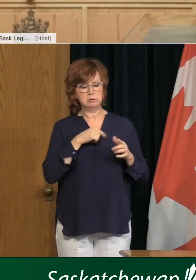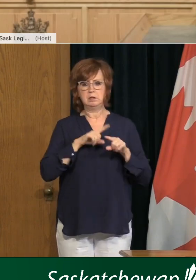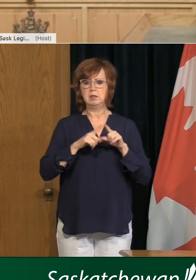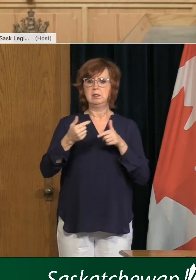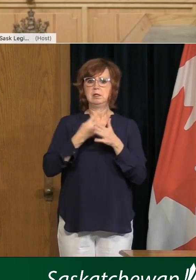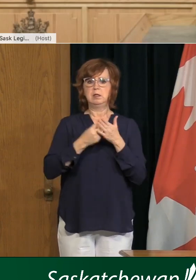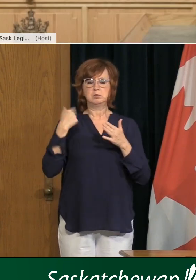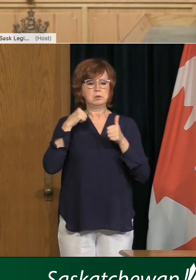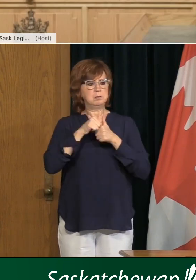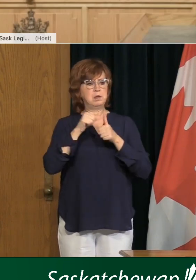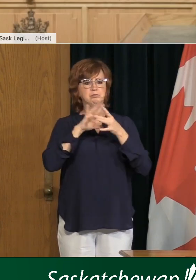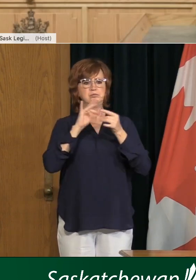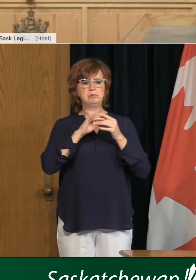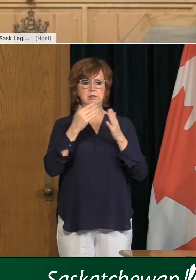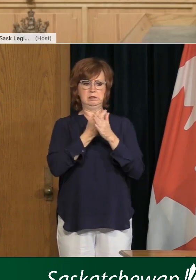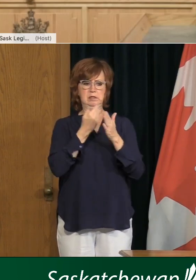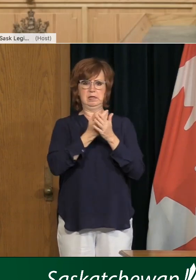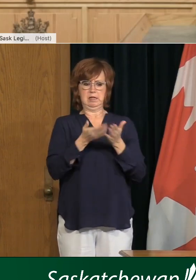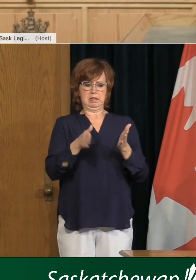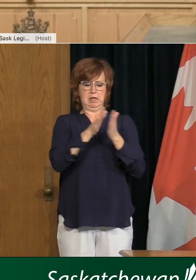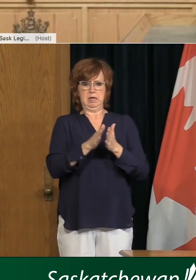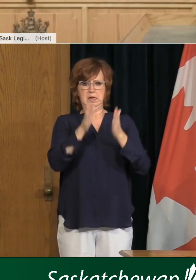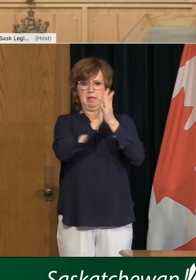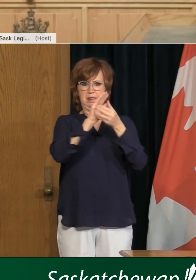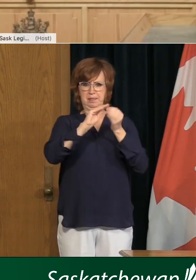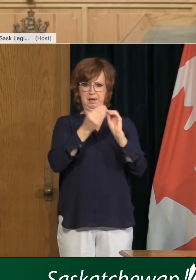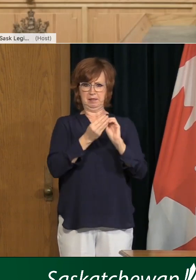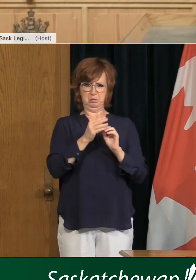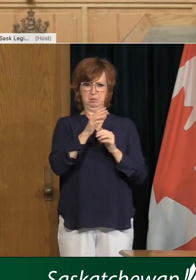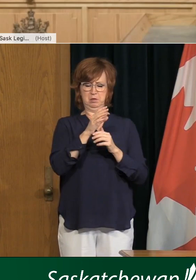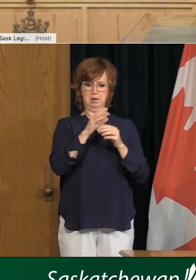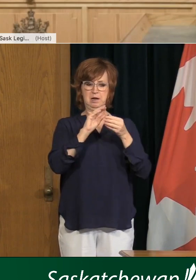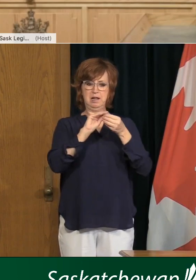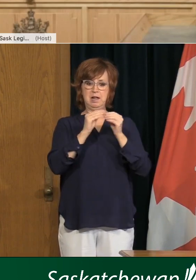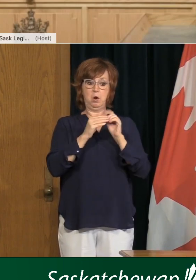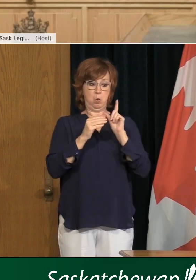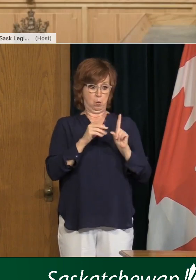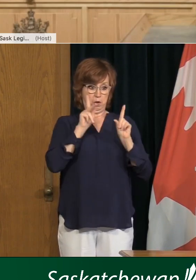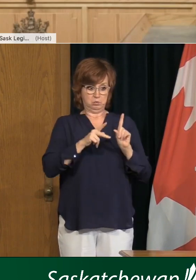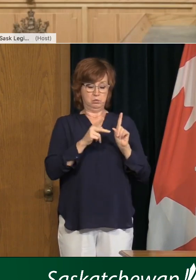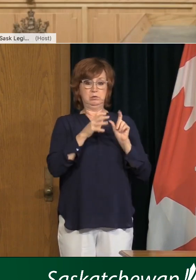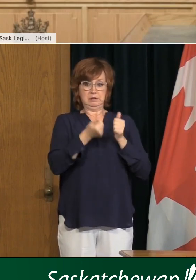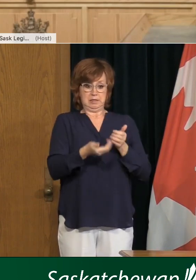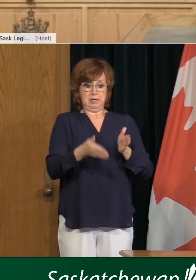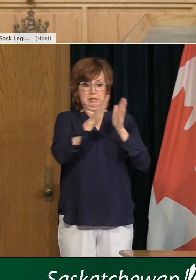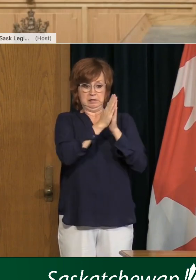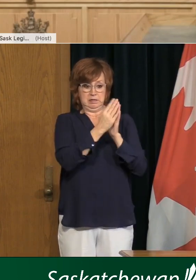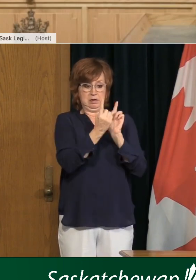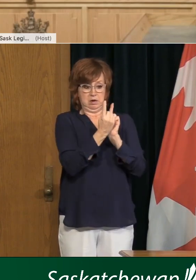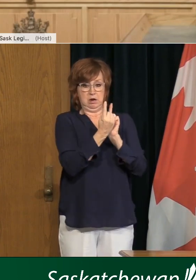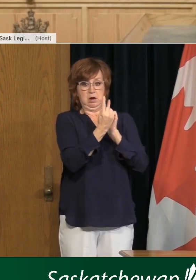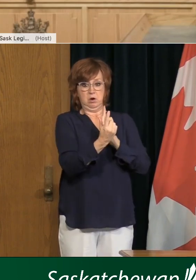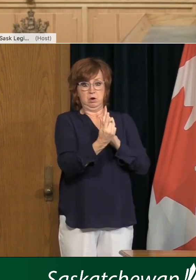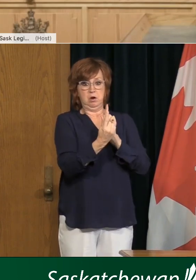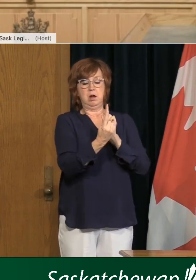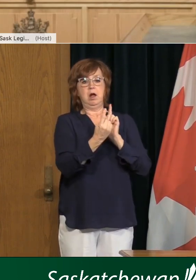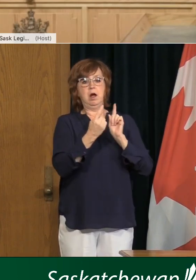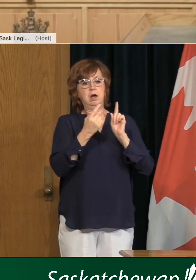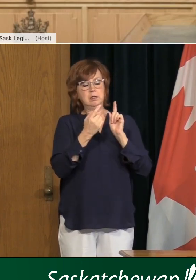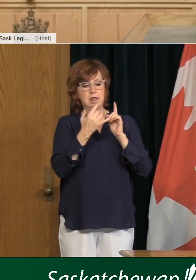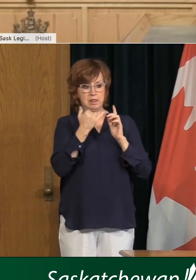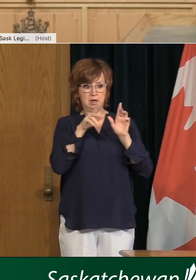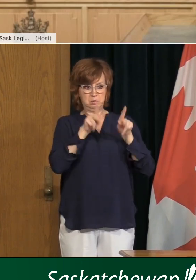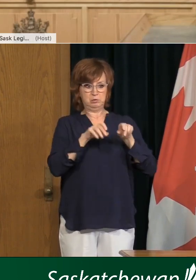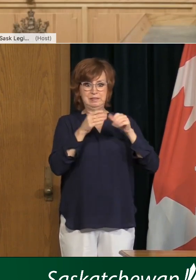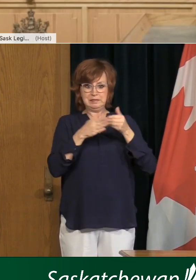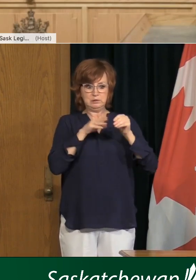reproductive number, which is the average number of people one person with the virus in Saskatchewan is likely to infect at a current time after all the effects